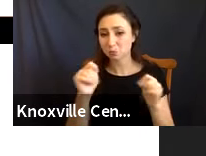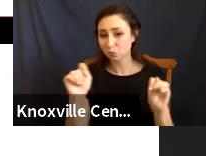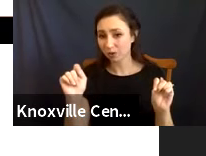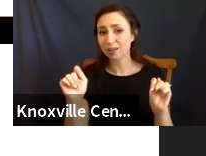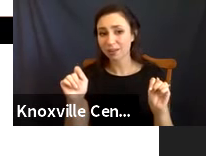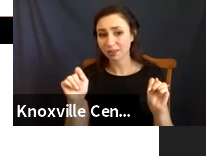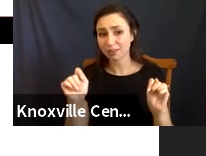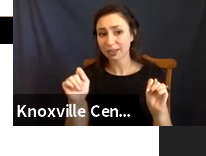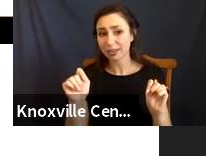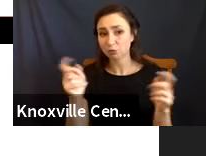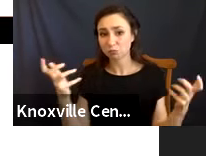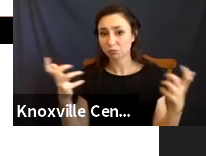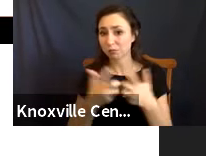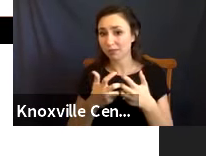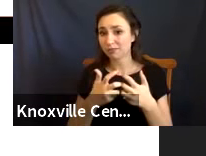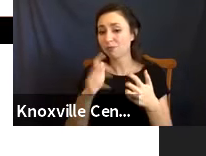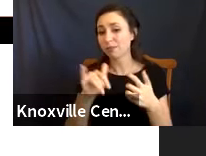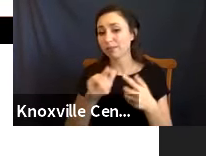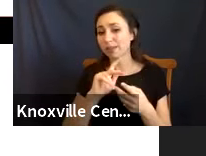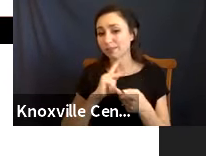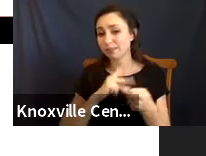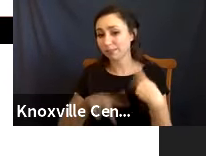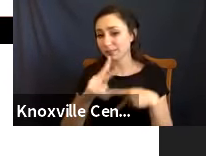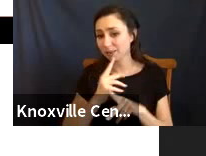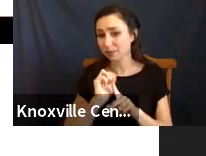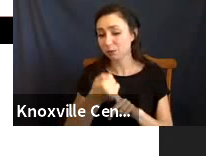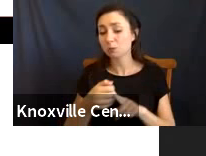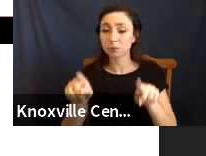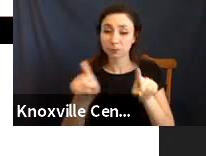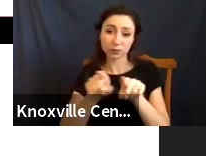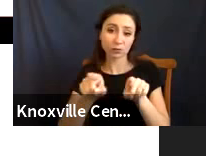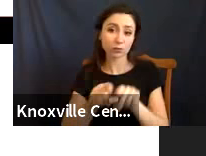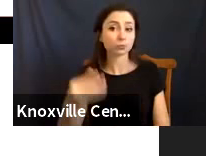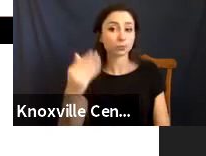of situations. But we also know that